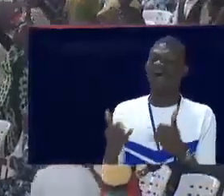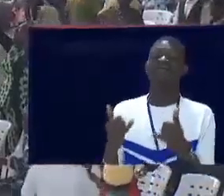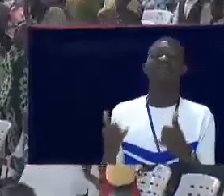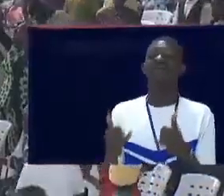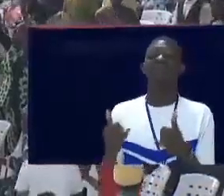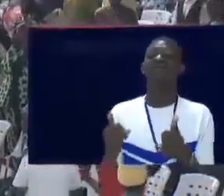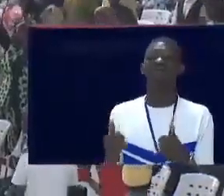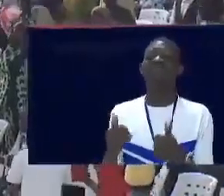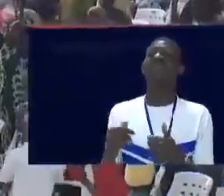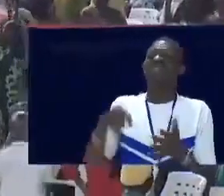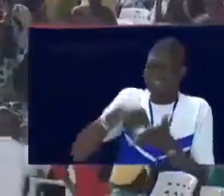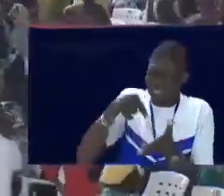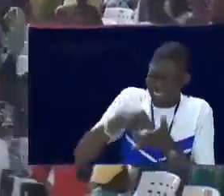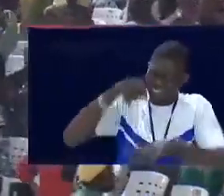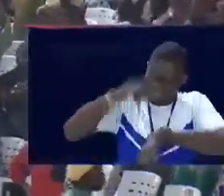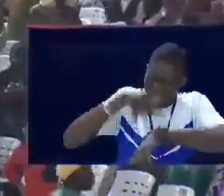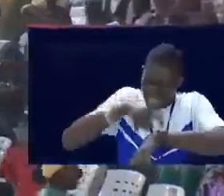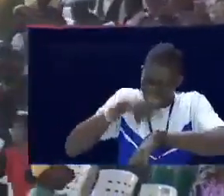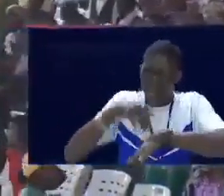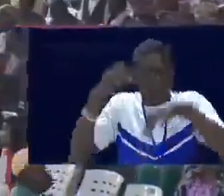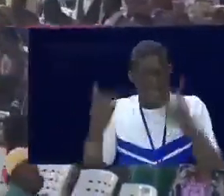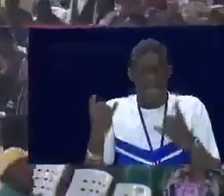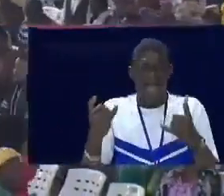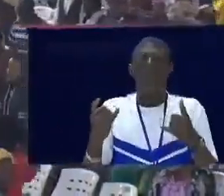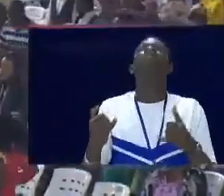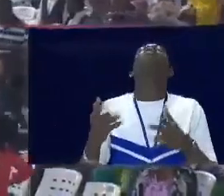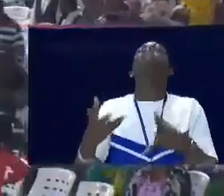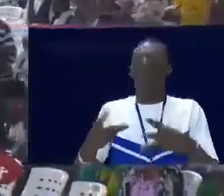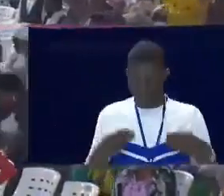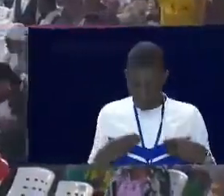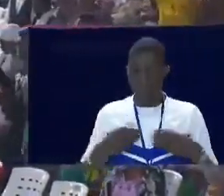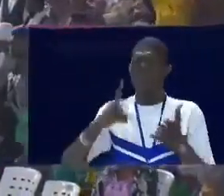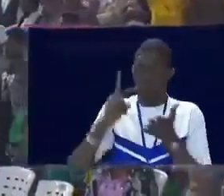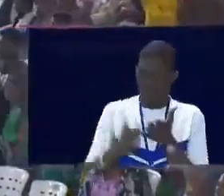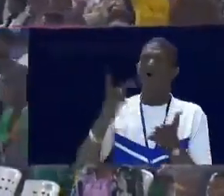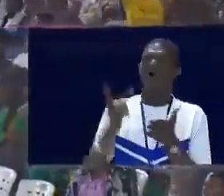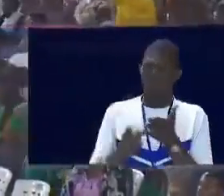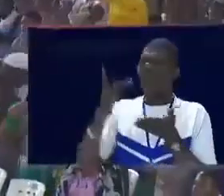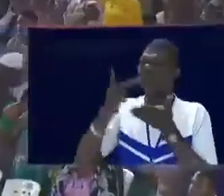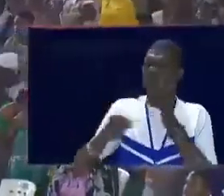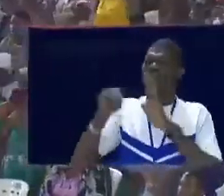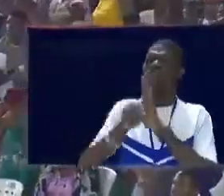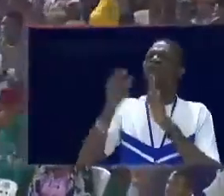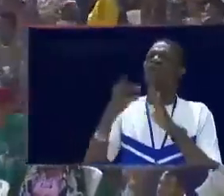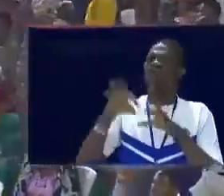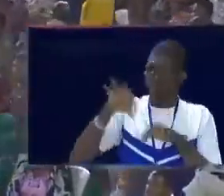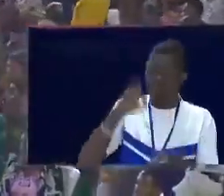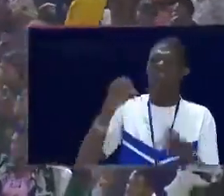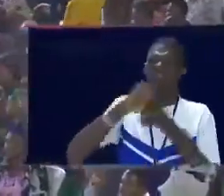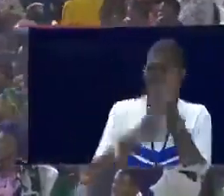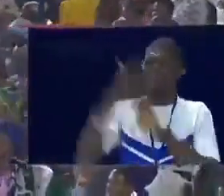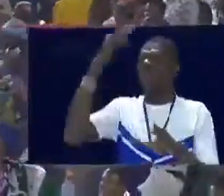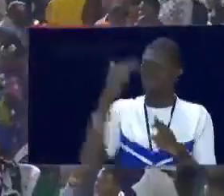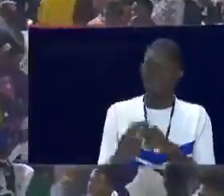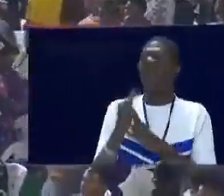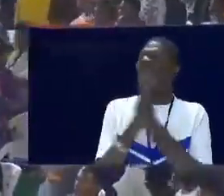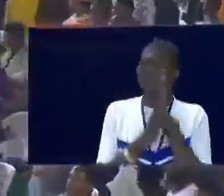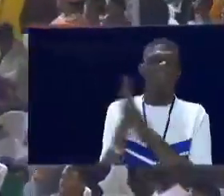This very moment, give me a double portion of